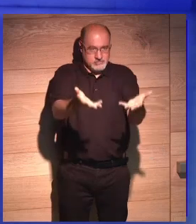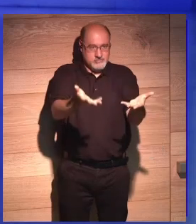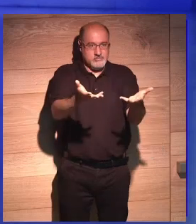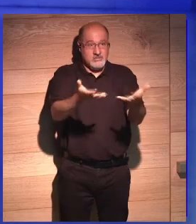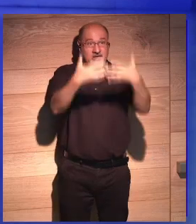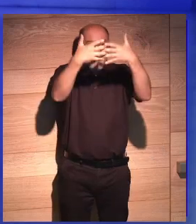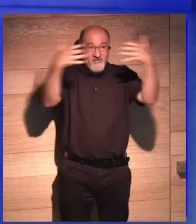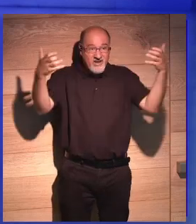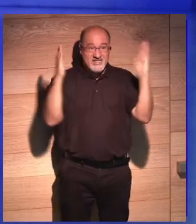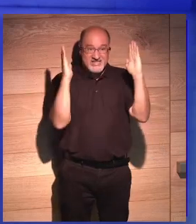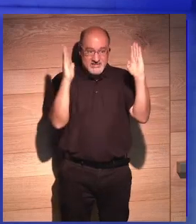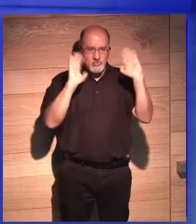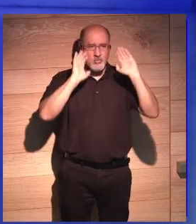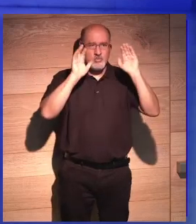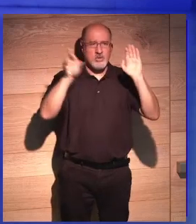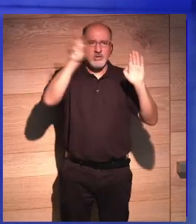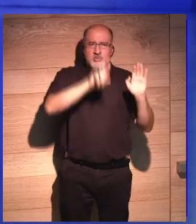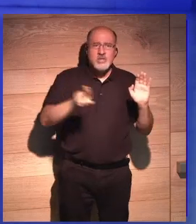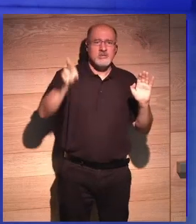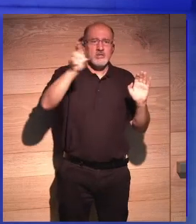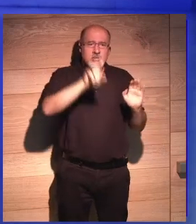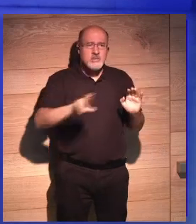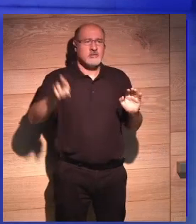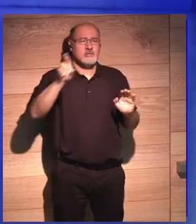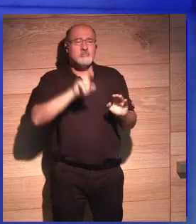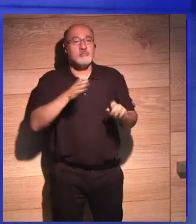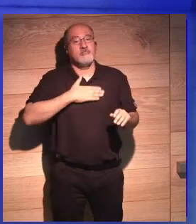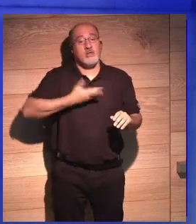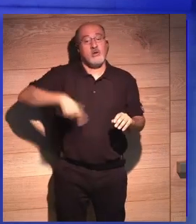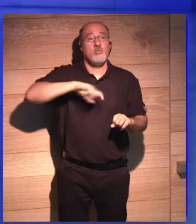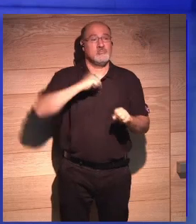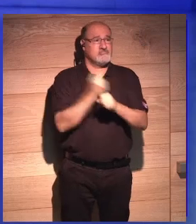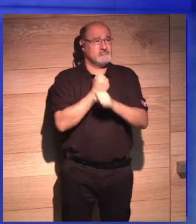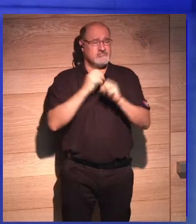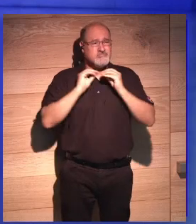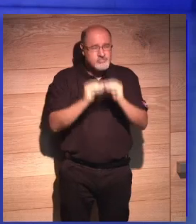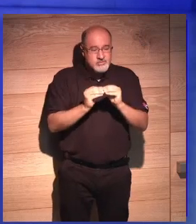working practice as well, through different prisms.